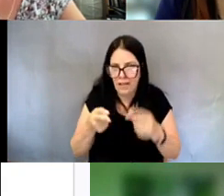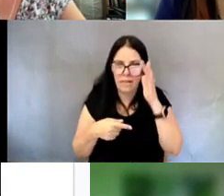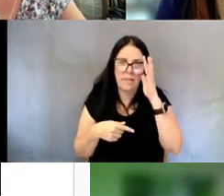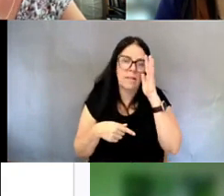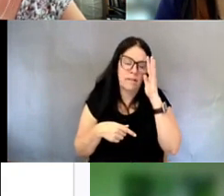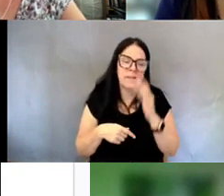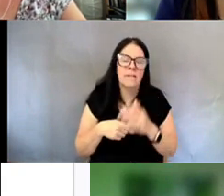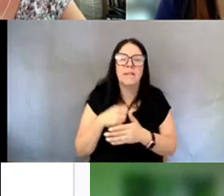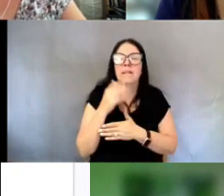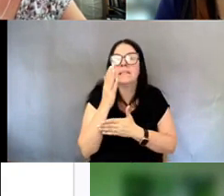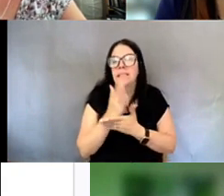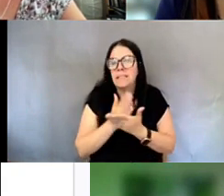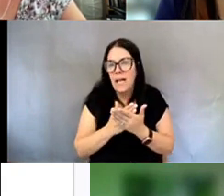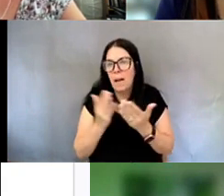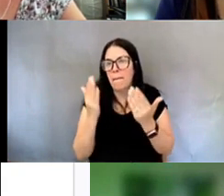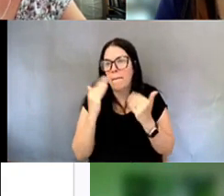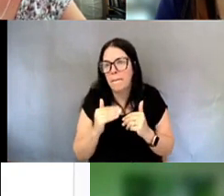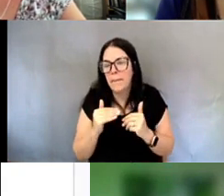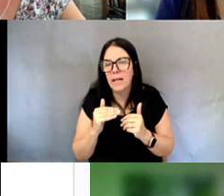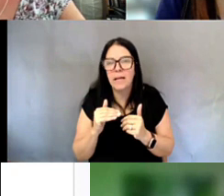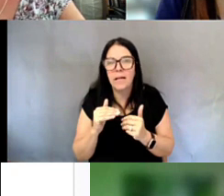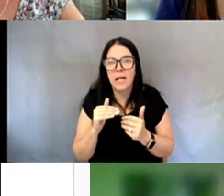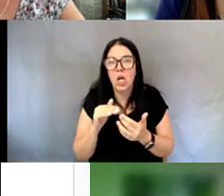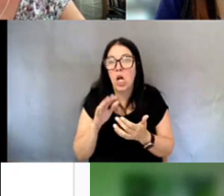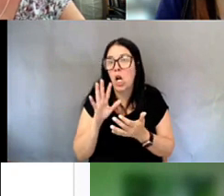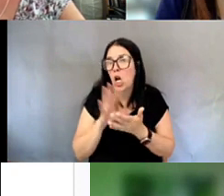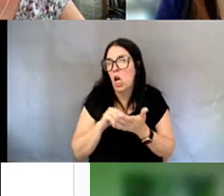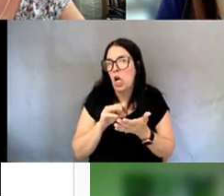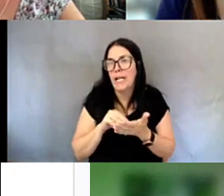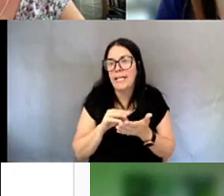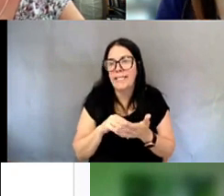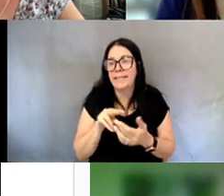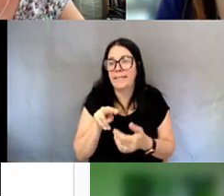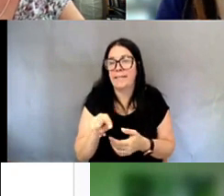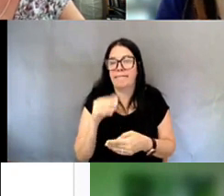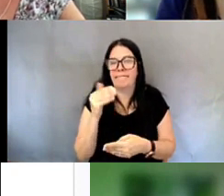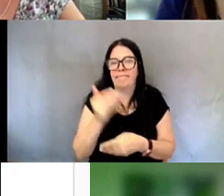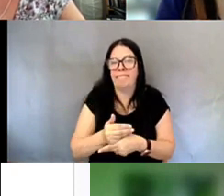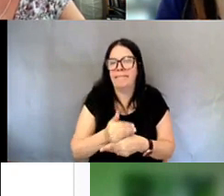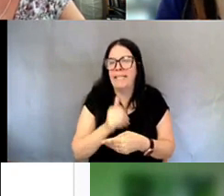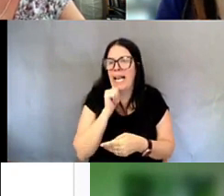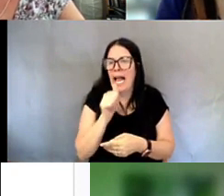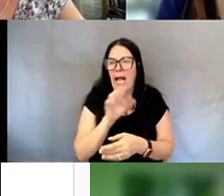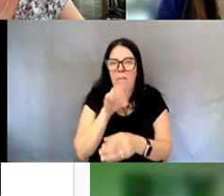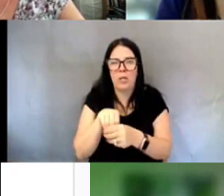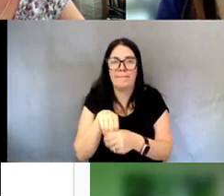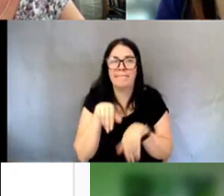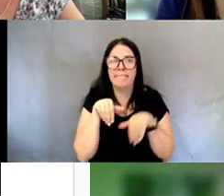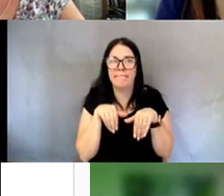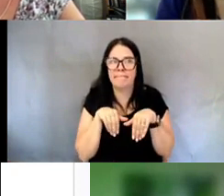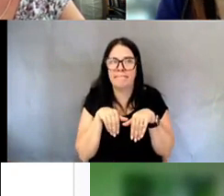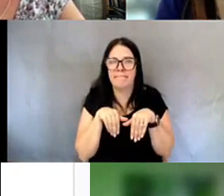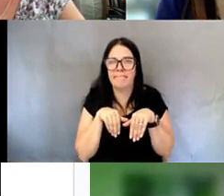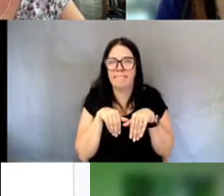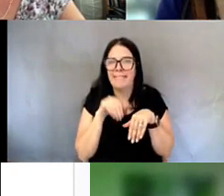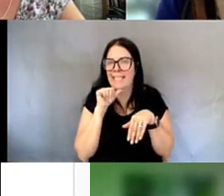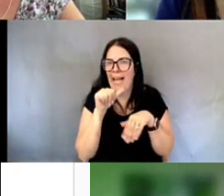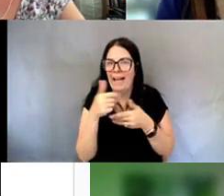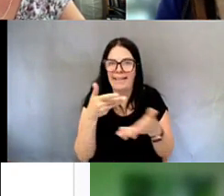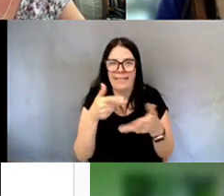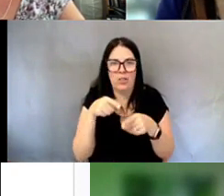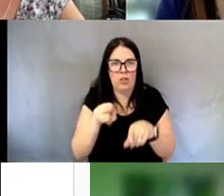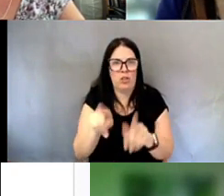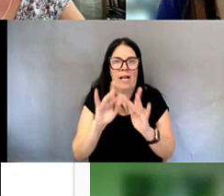literal interpretations of learners not participating in the online lesson, so they're just not participating. And then somebody mentioned kind of